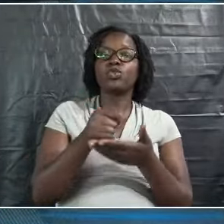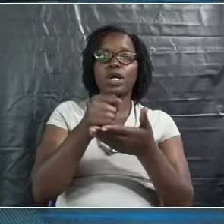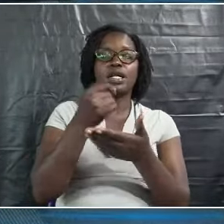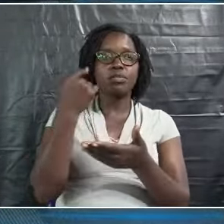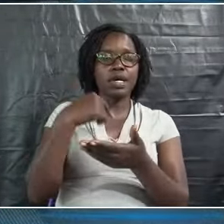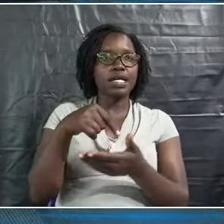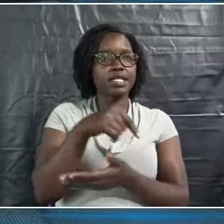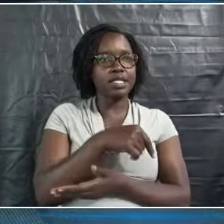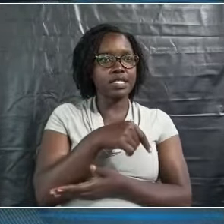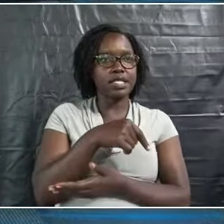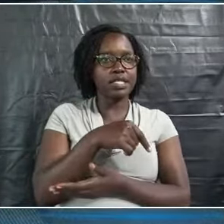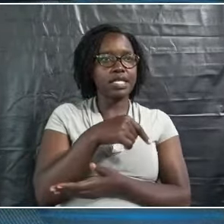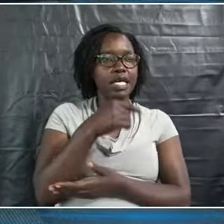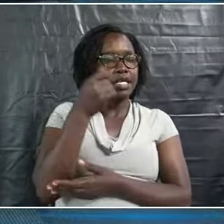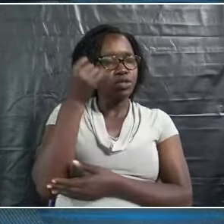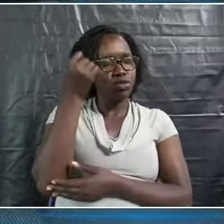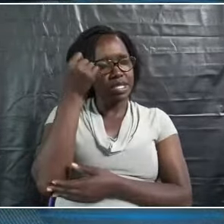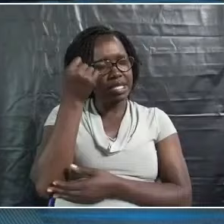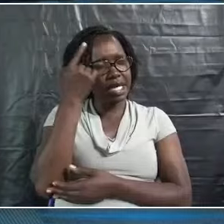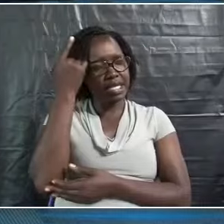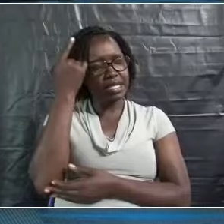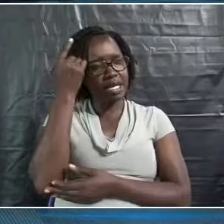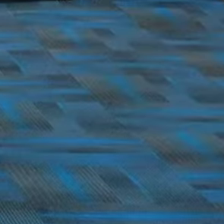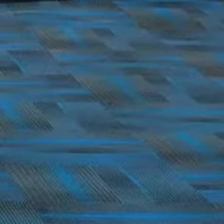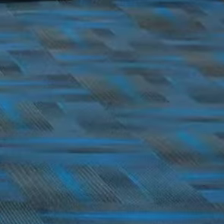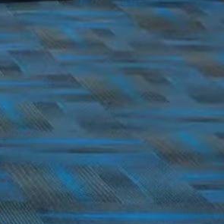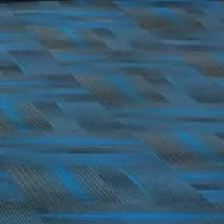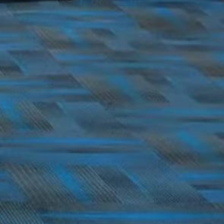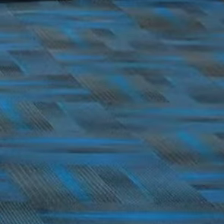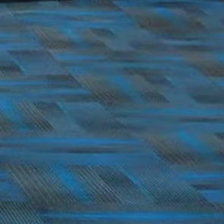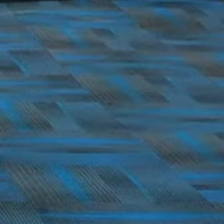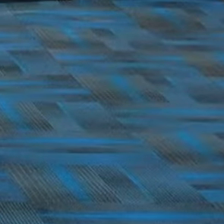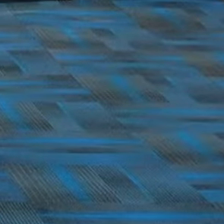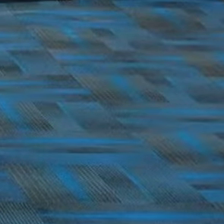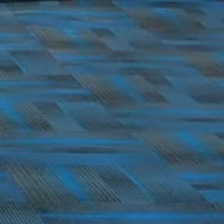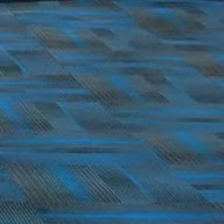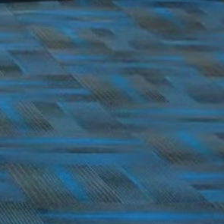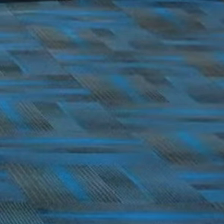us discover who we are.